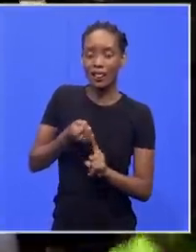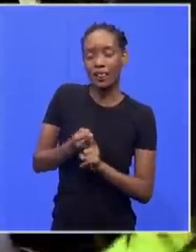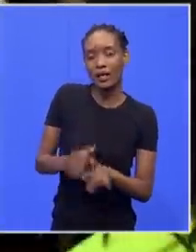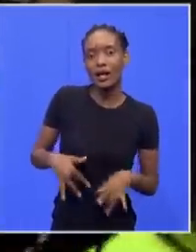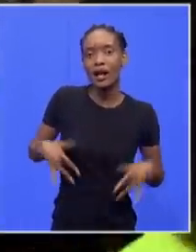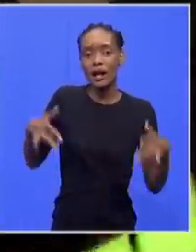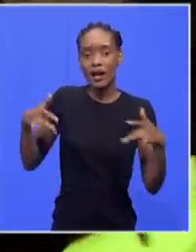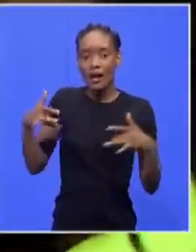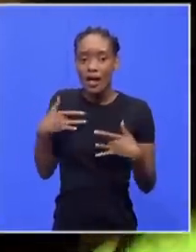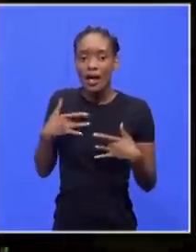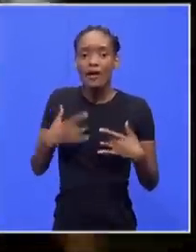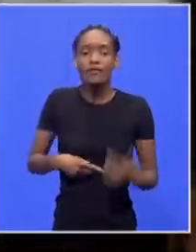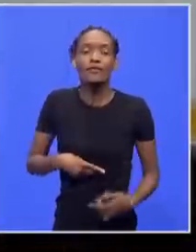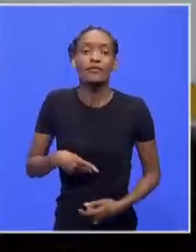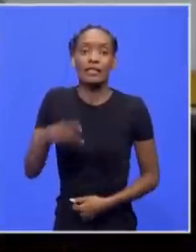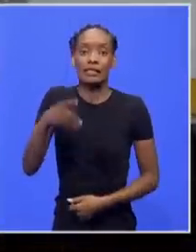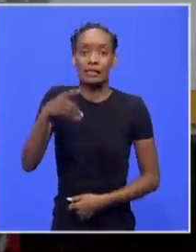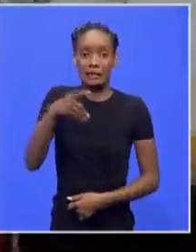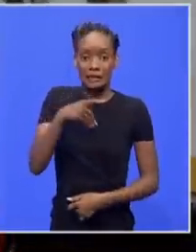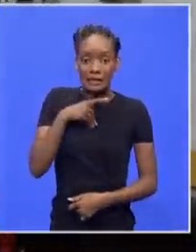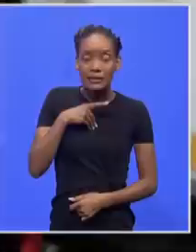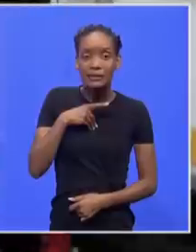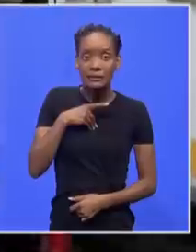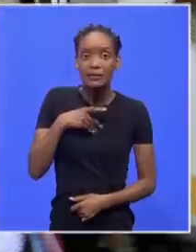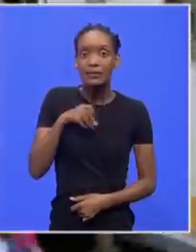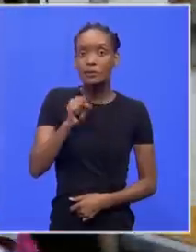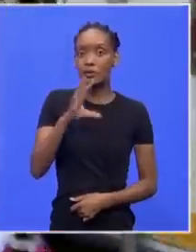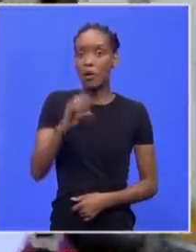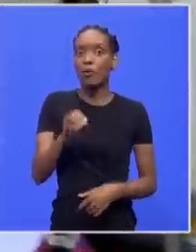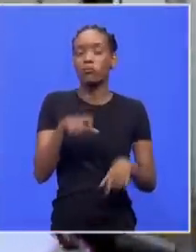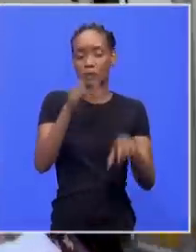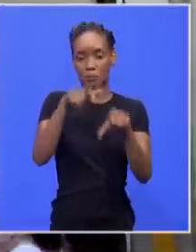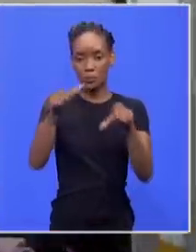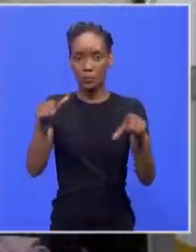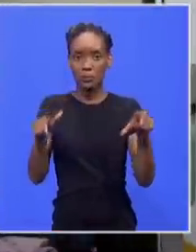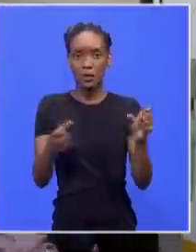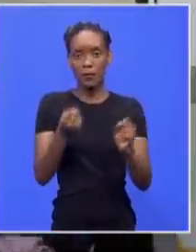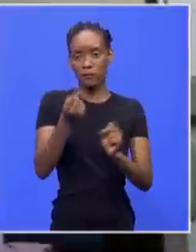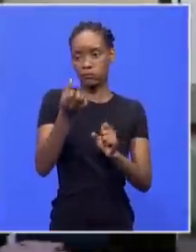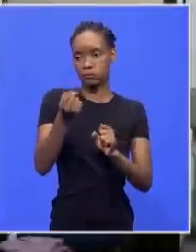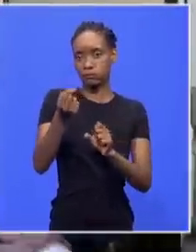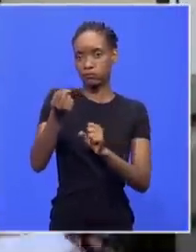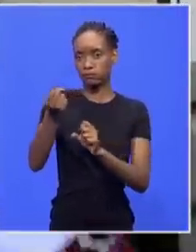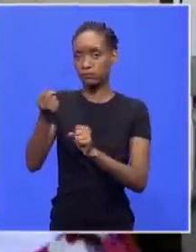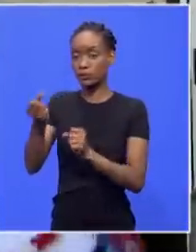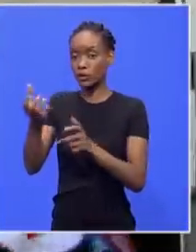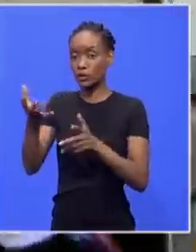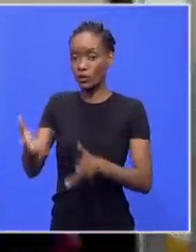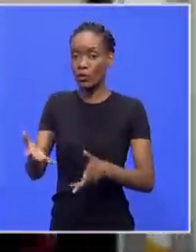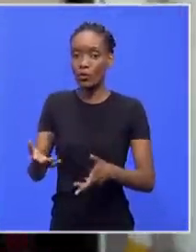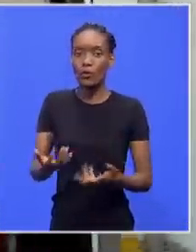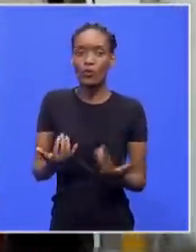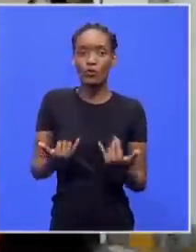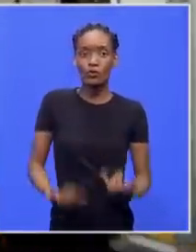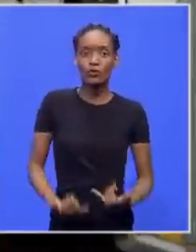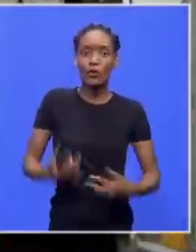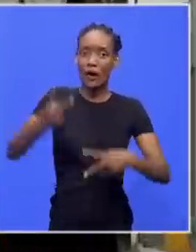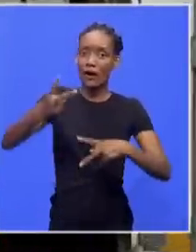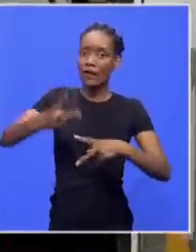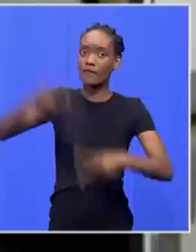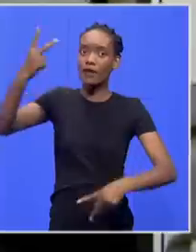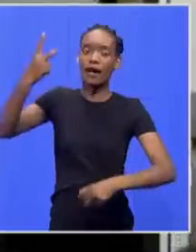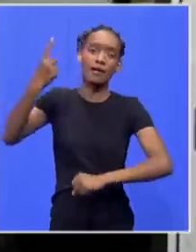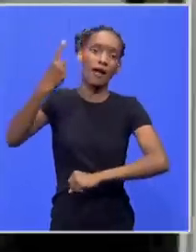So these are the sentiments that are playing out as D-Day, of course, is facing